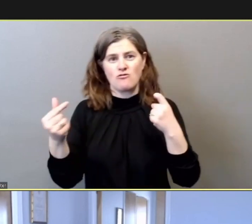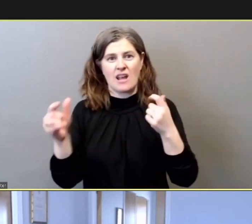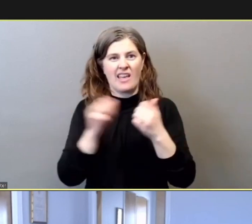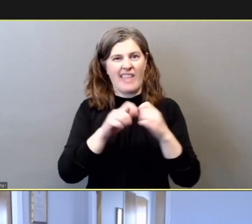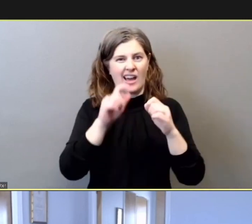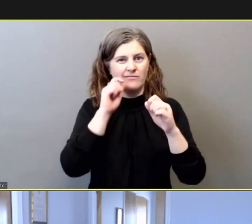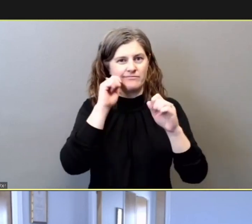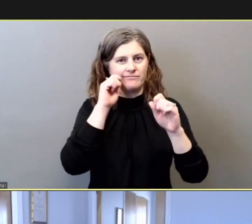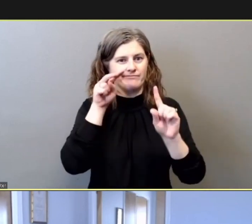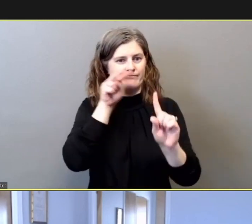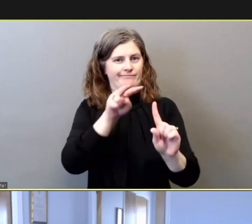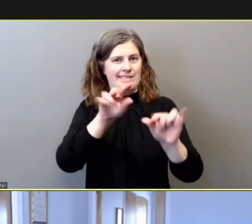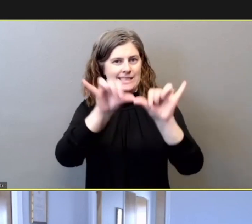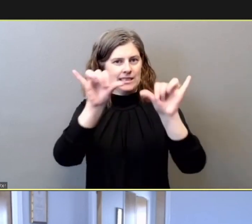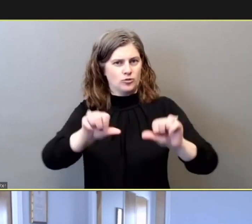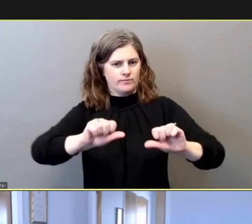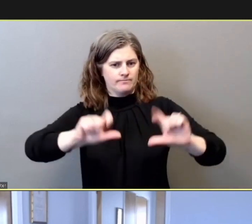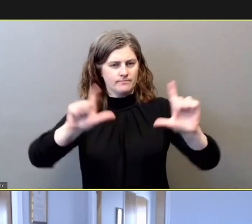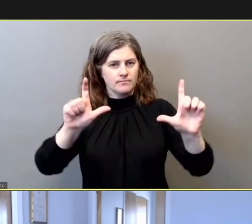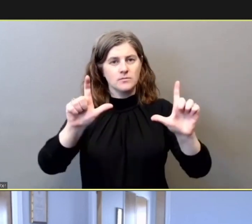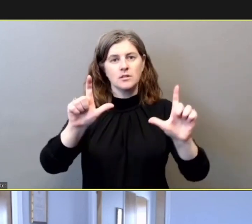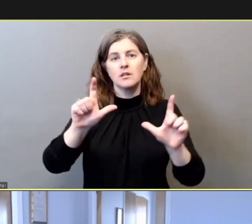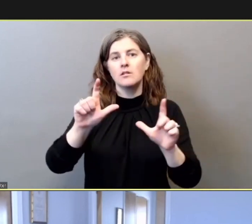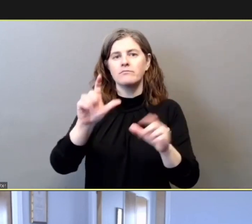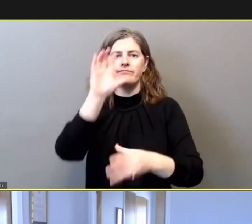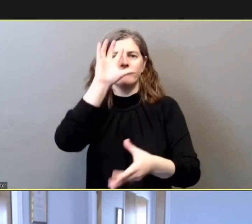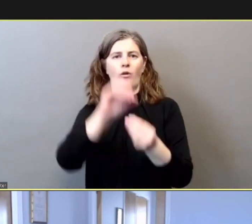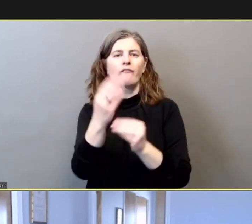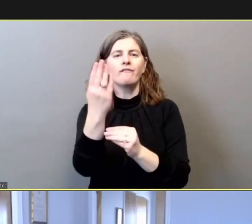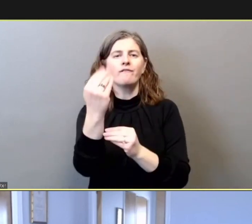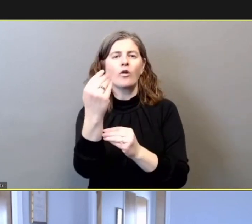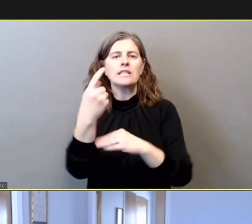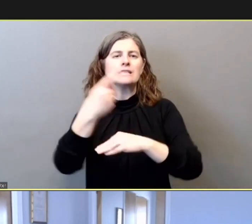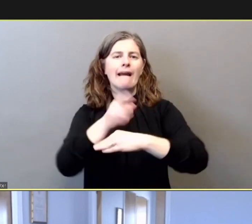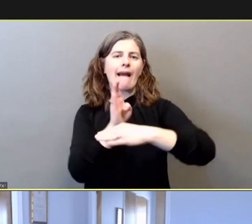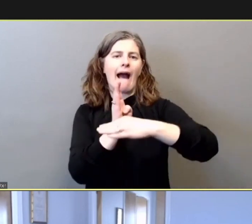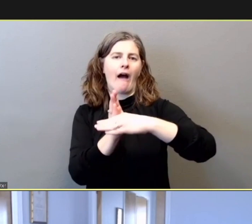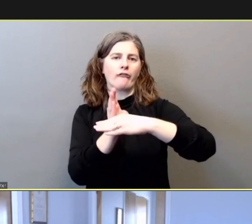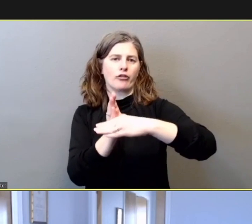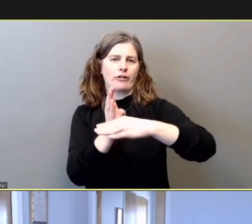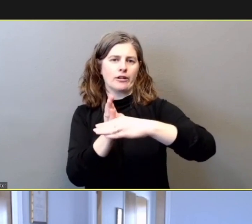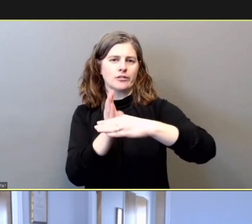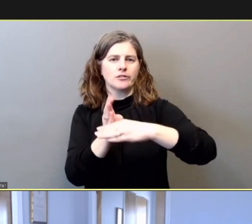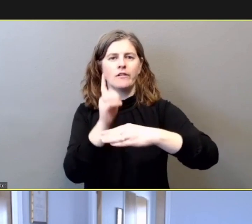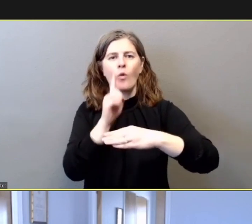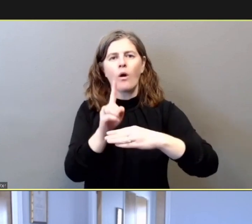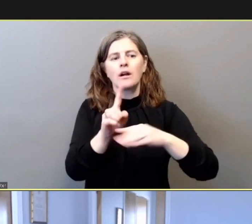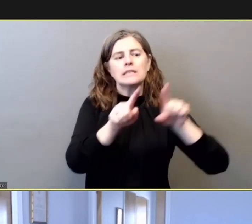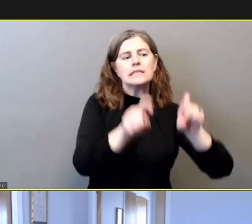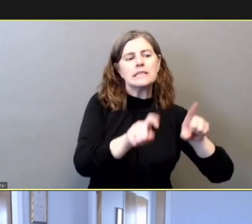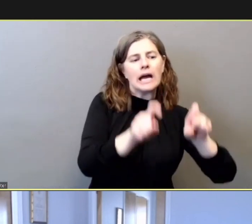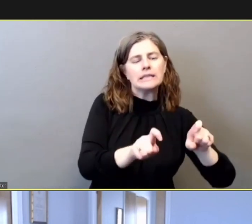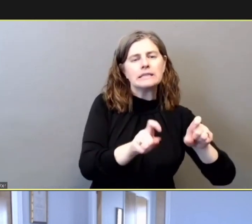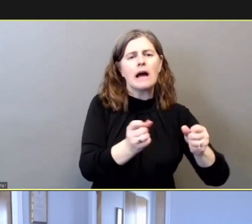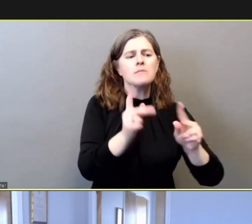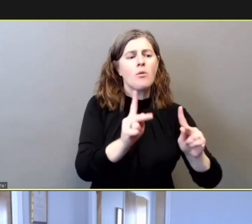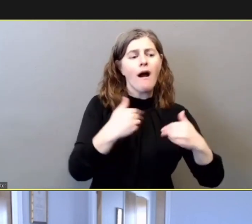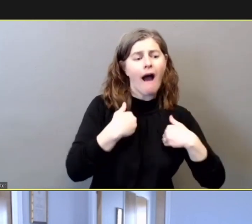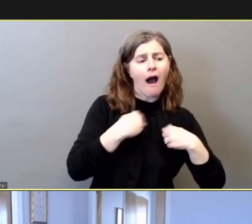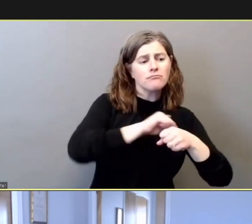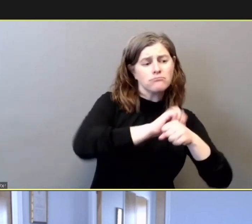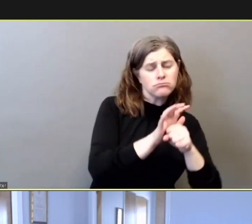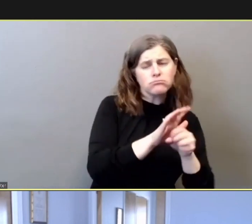framework, we are presenting a 14-day average of case rates and test percent positivity, and we want to give